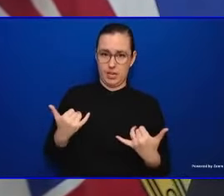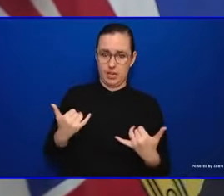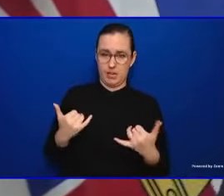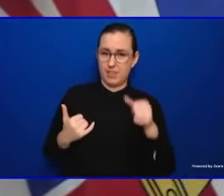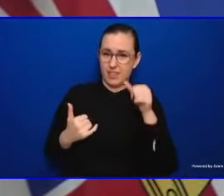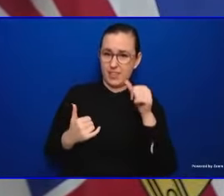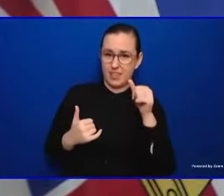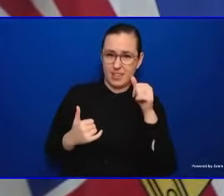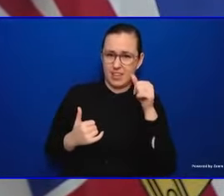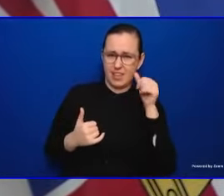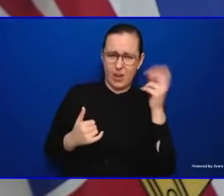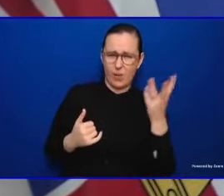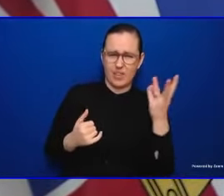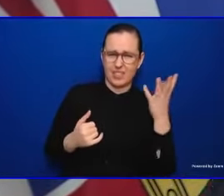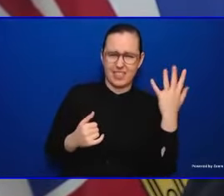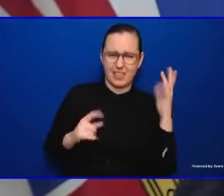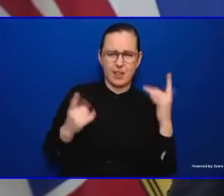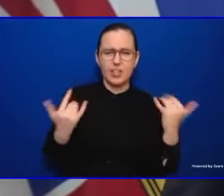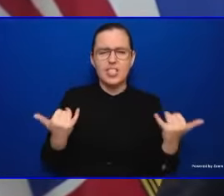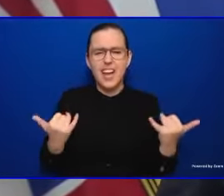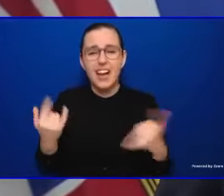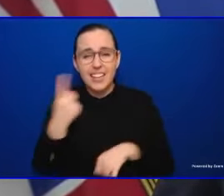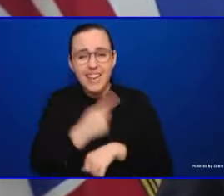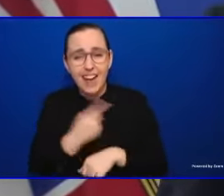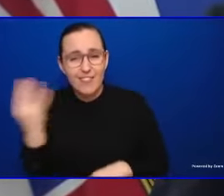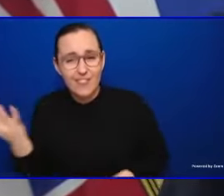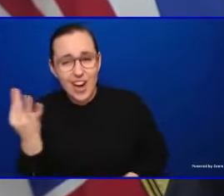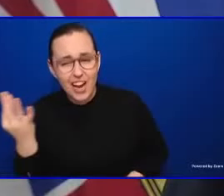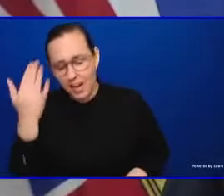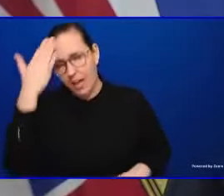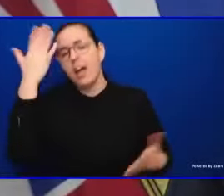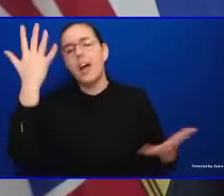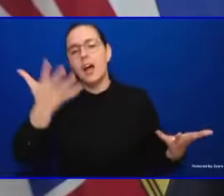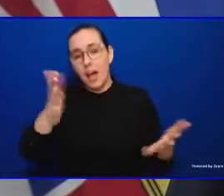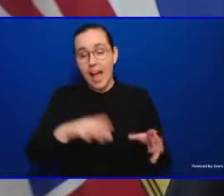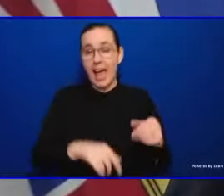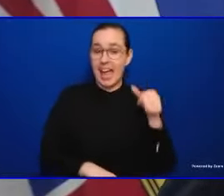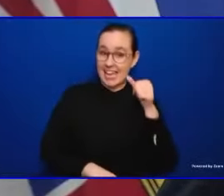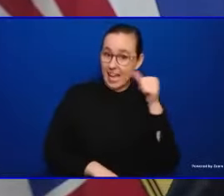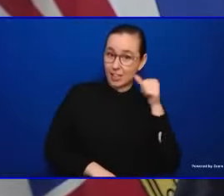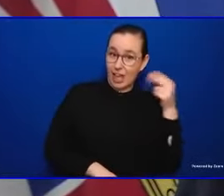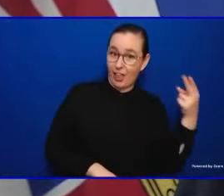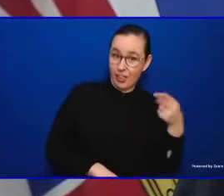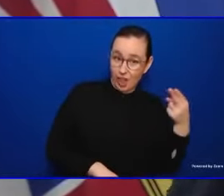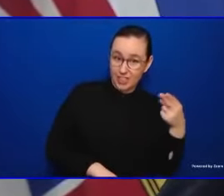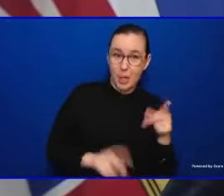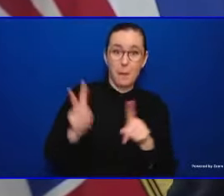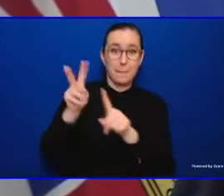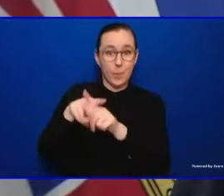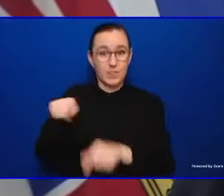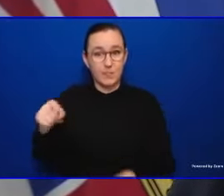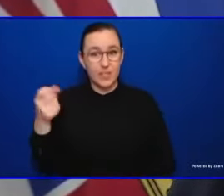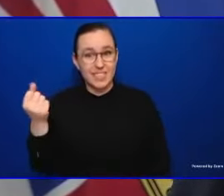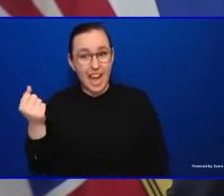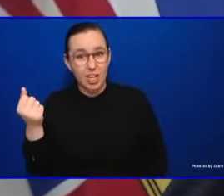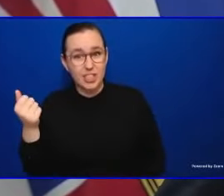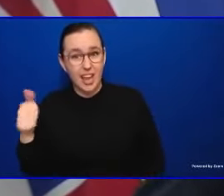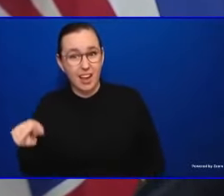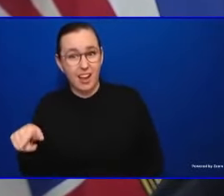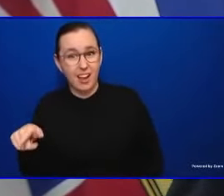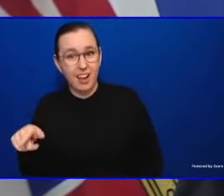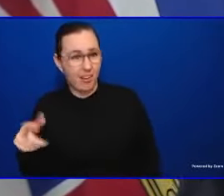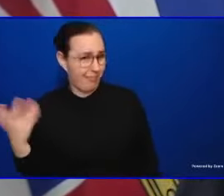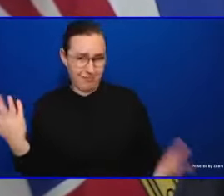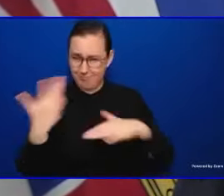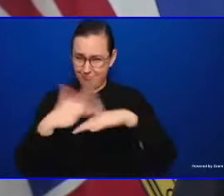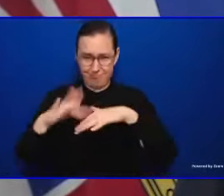but Friday. Right? But yesterday, in any event, got one for Saturday. So we have lots of appointments that are coming available and going